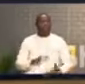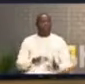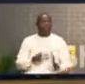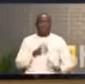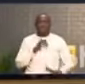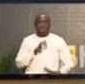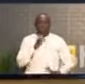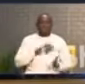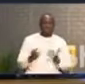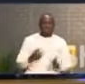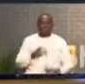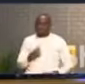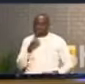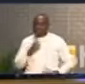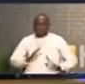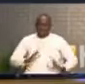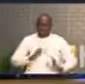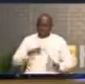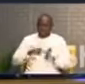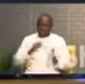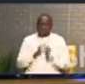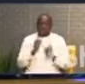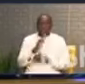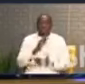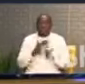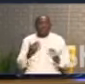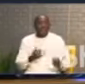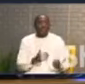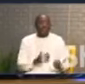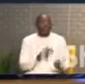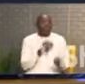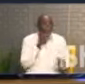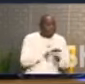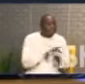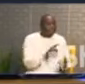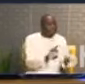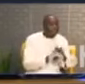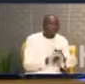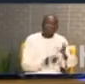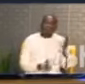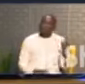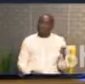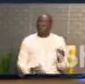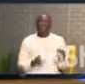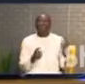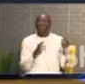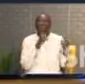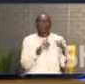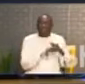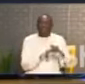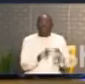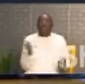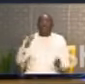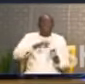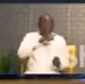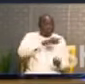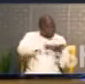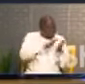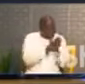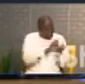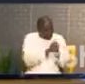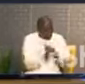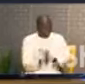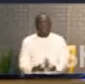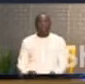certain promises manifest immediately. They will come, but you will celebrate their coming when you change. That is when you